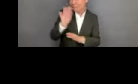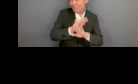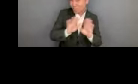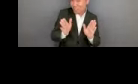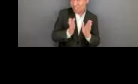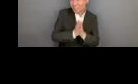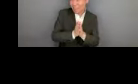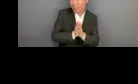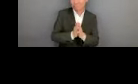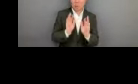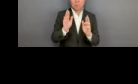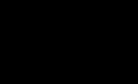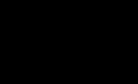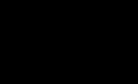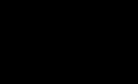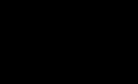love to share